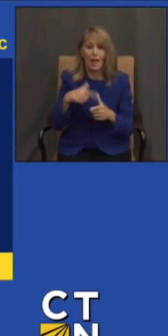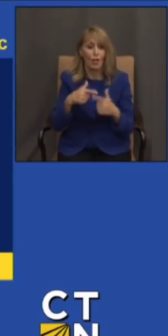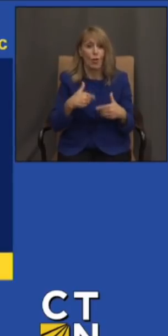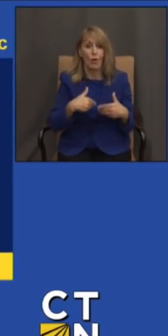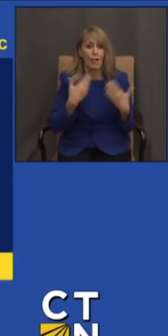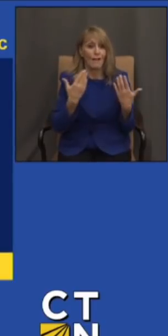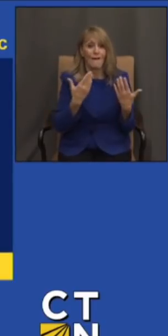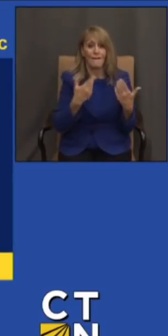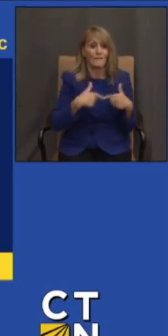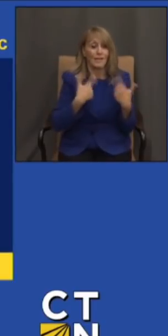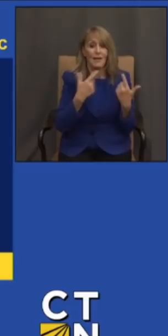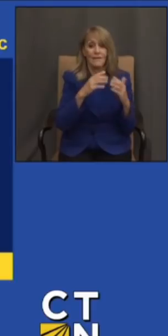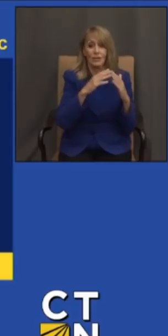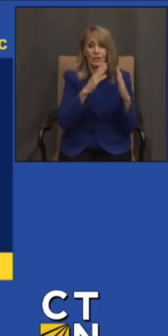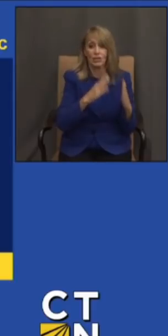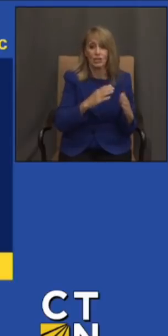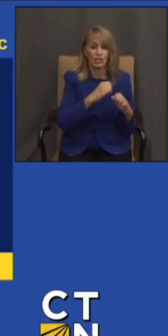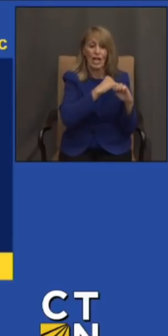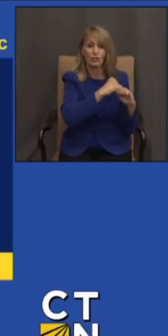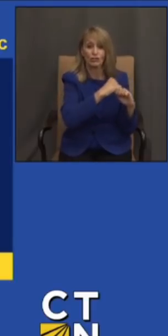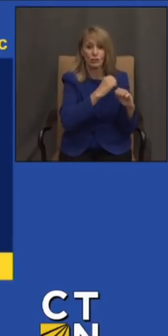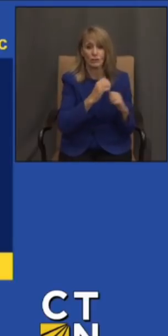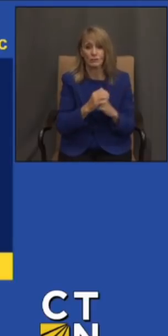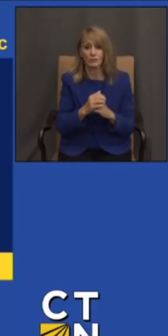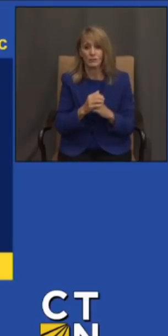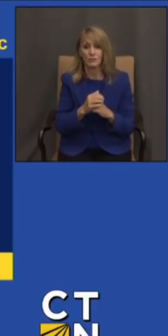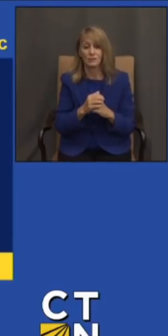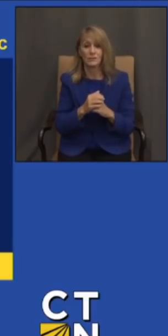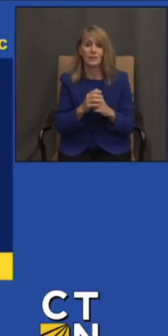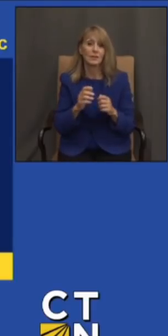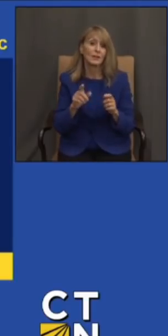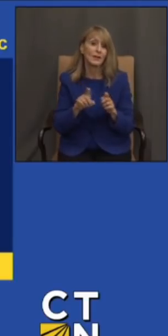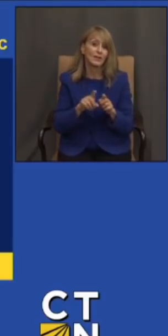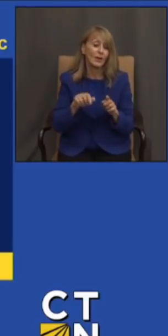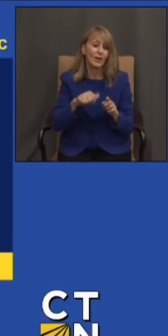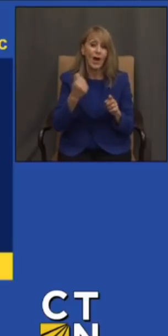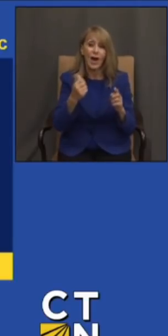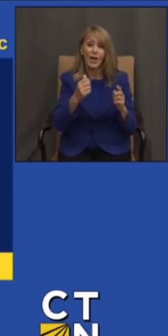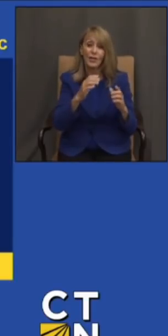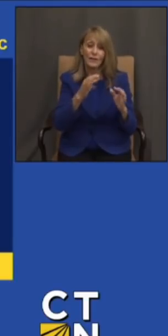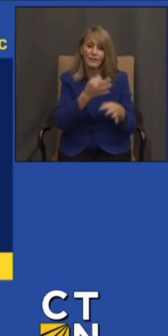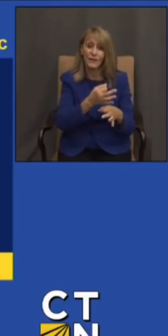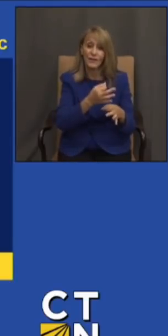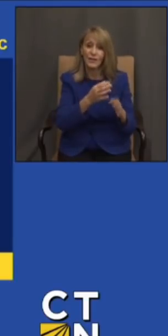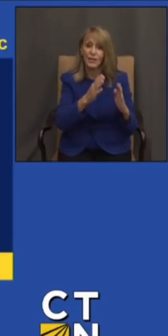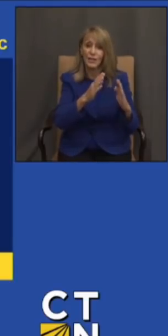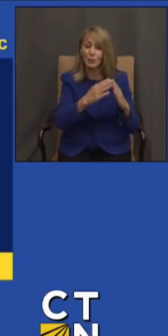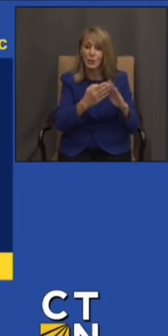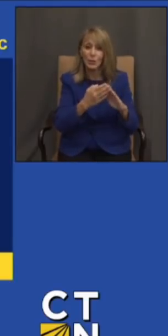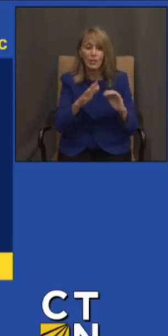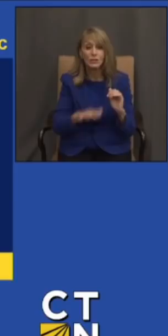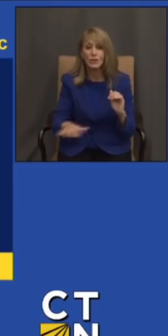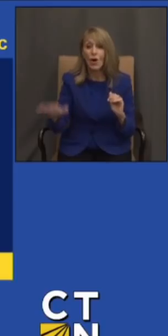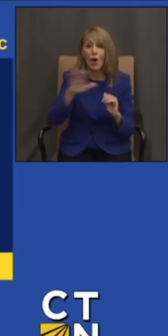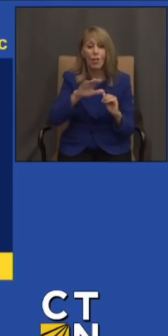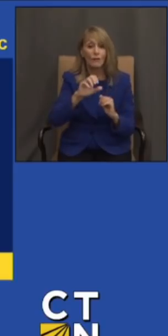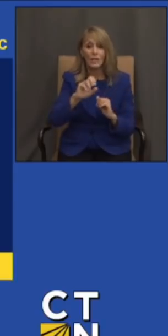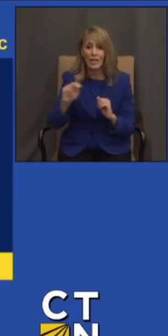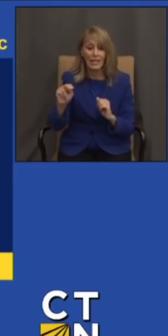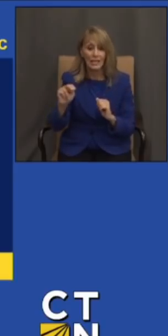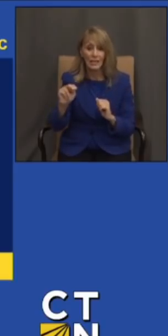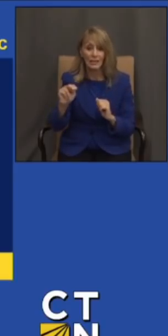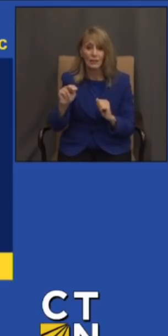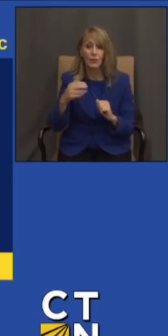around the state, or faith communities. We've done quite a bit to connect with faith communities around the state, and there